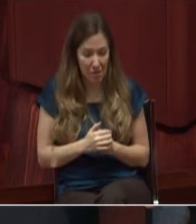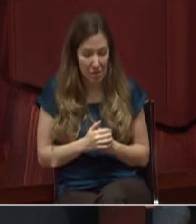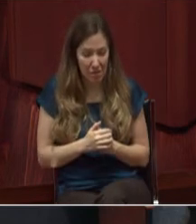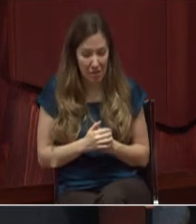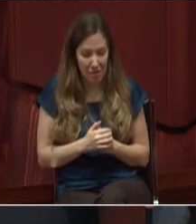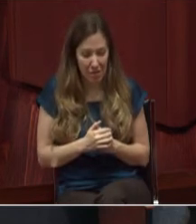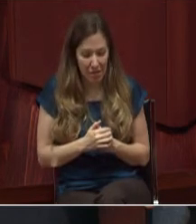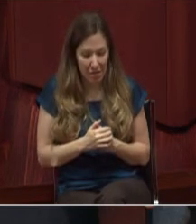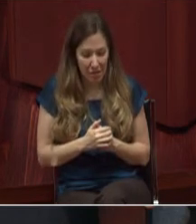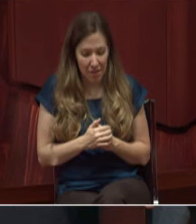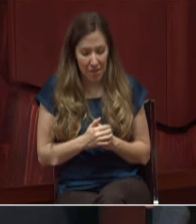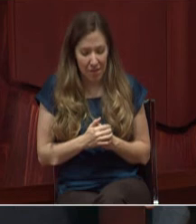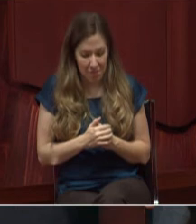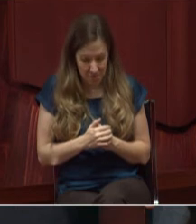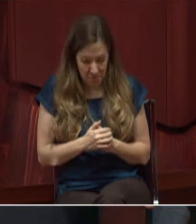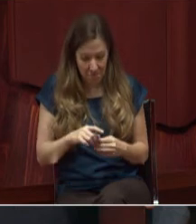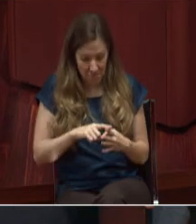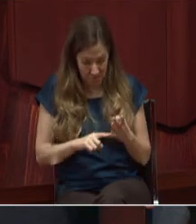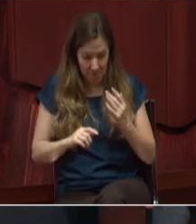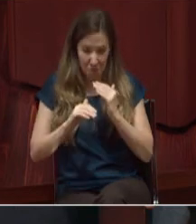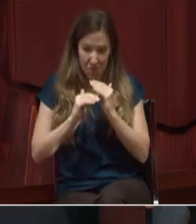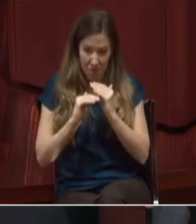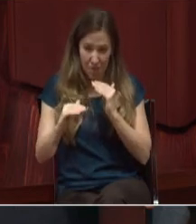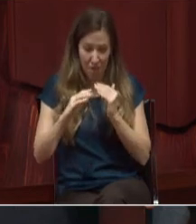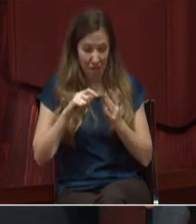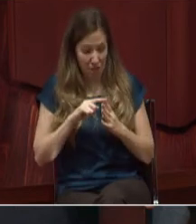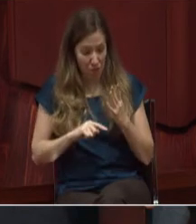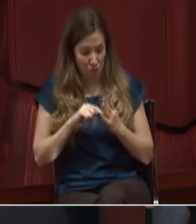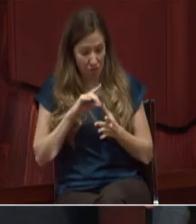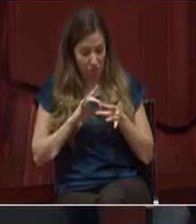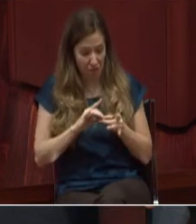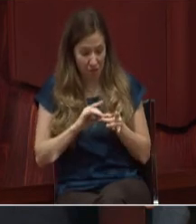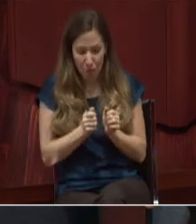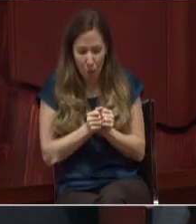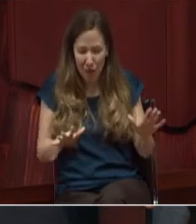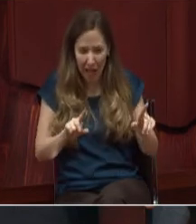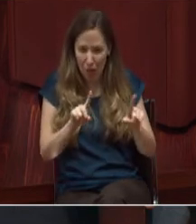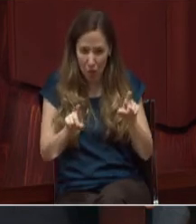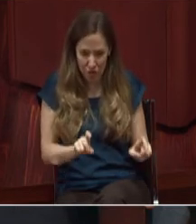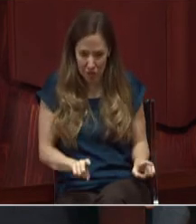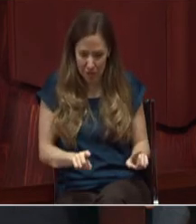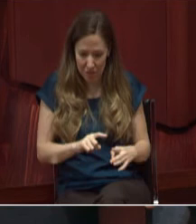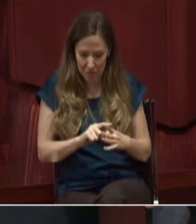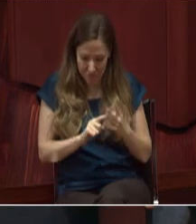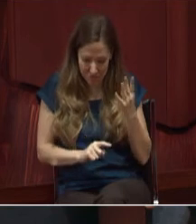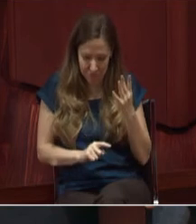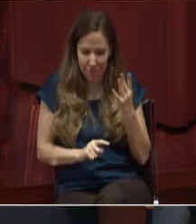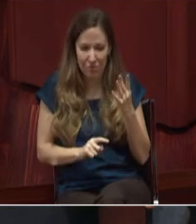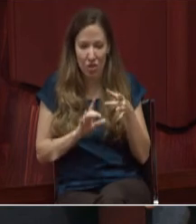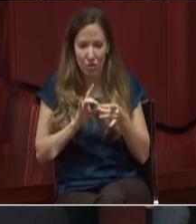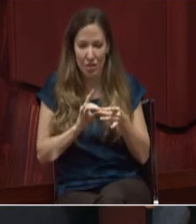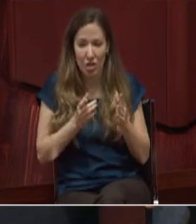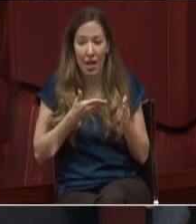Stability in those relationships, without question, were better